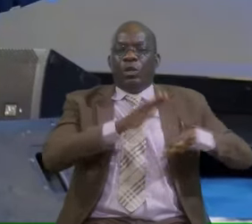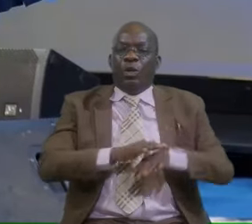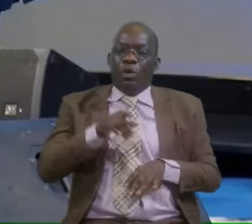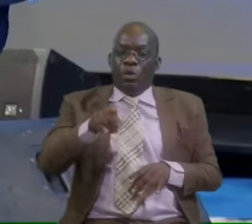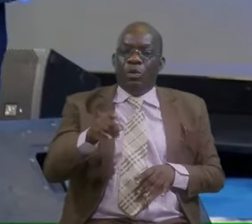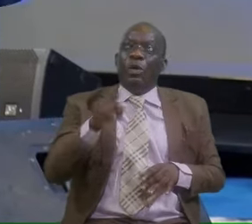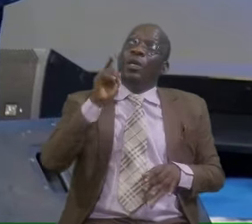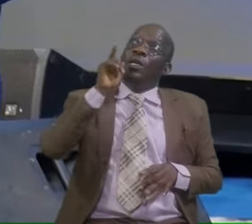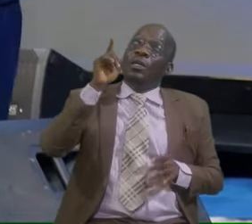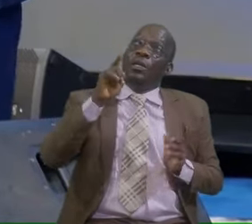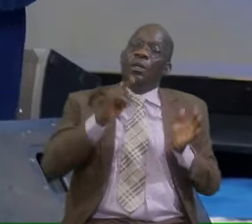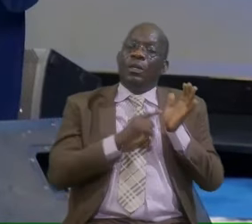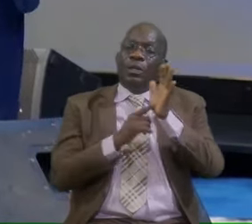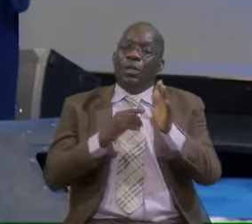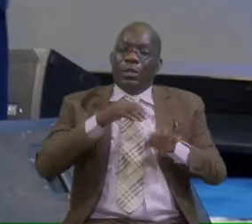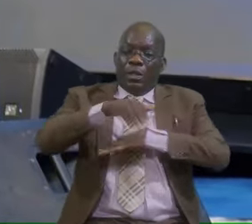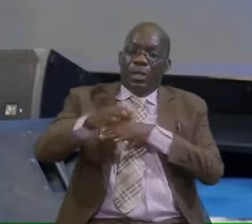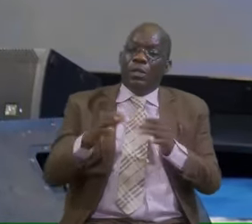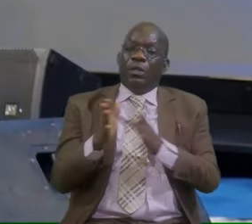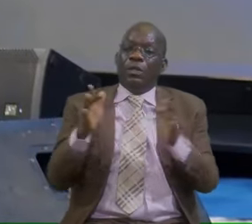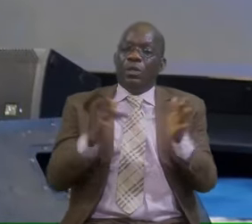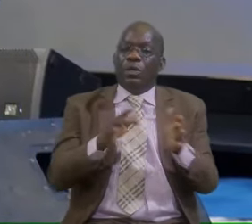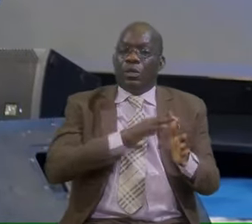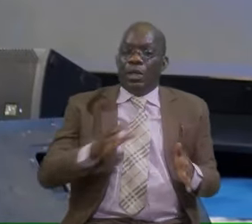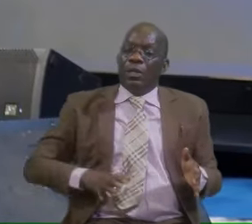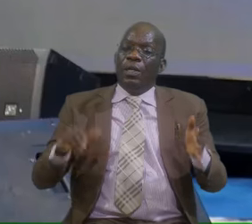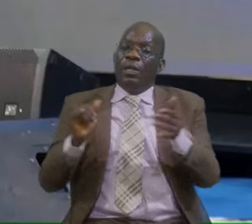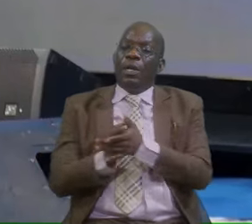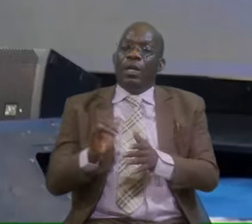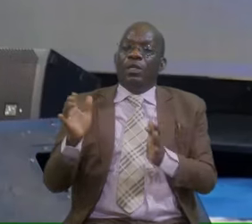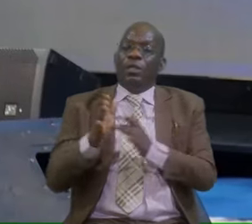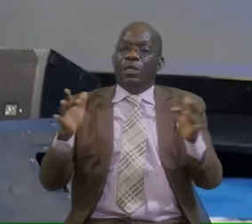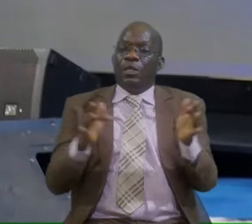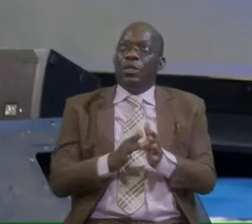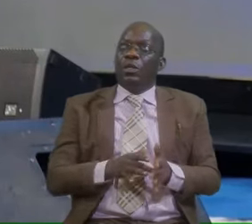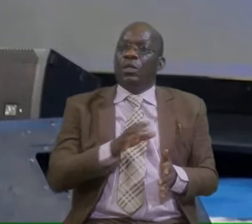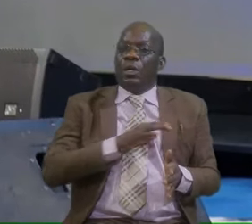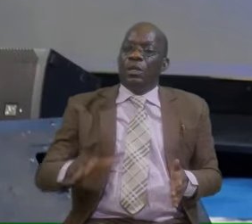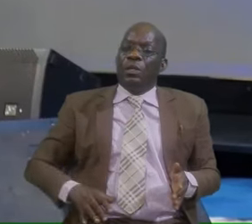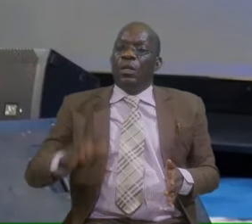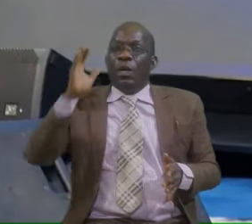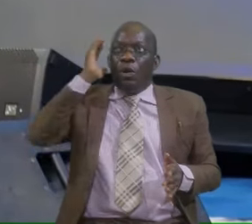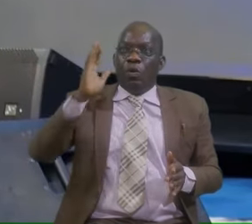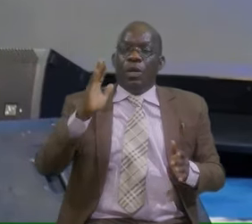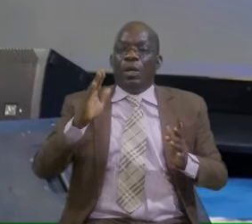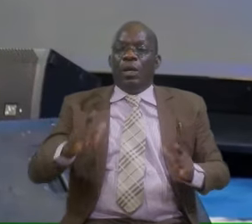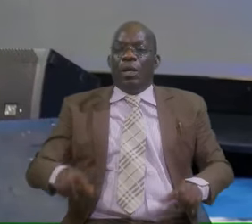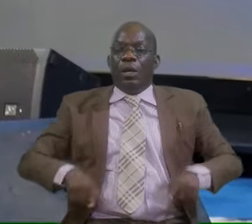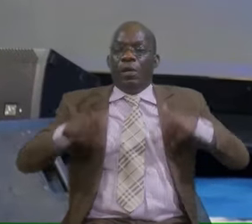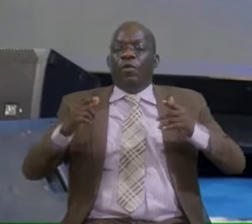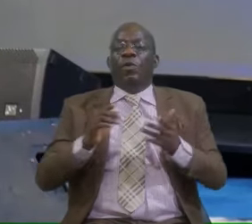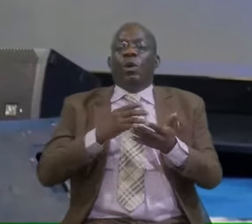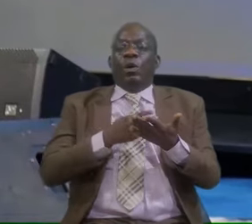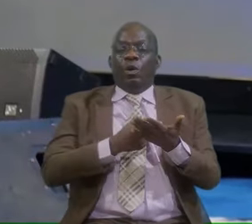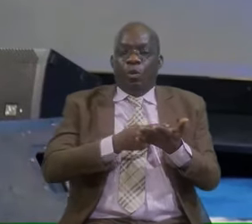Jesus Christ, that Jesus Christ would live a life, a pure life, a holy